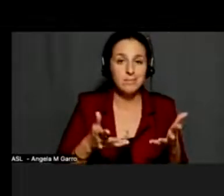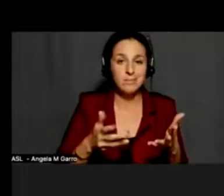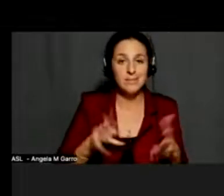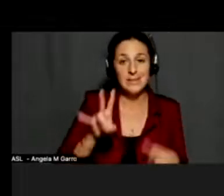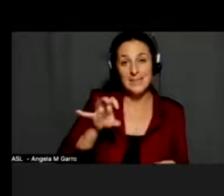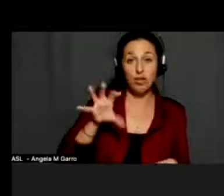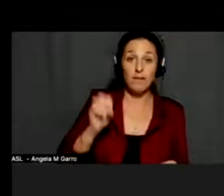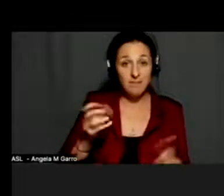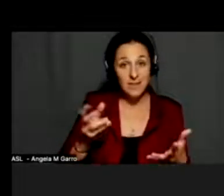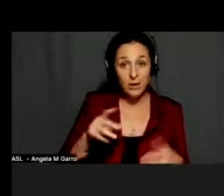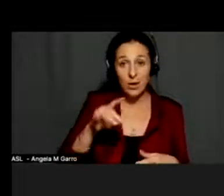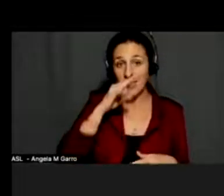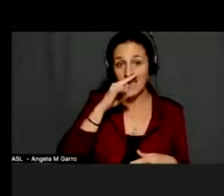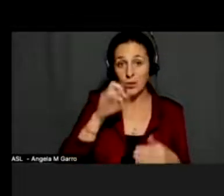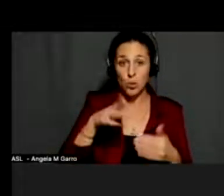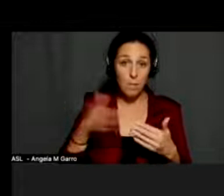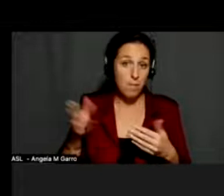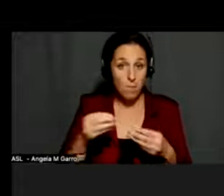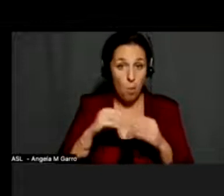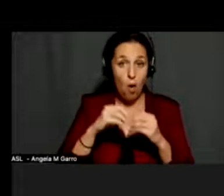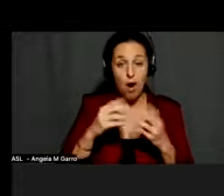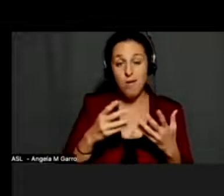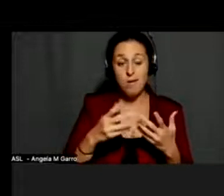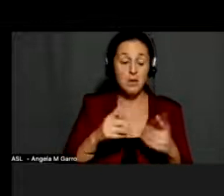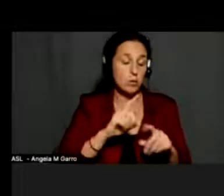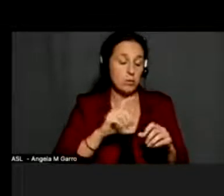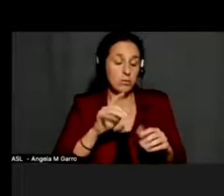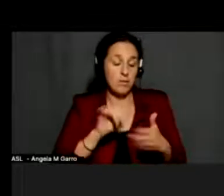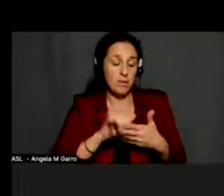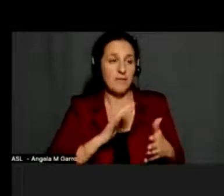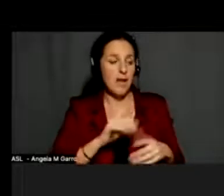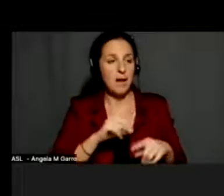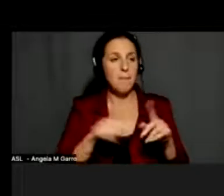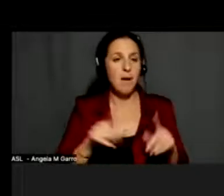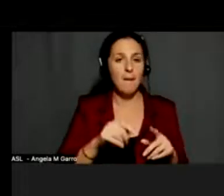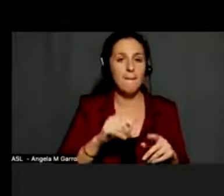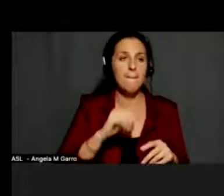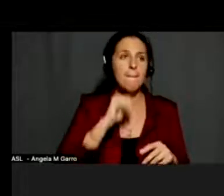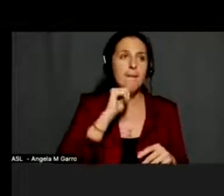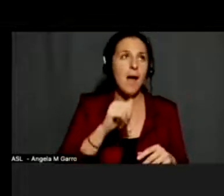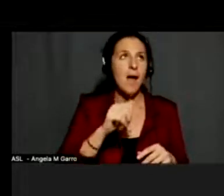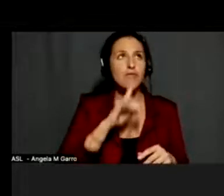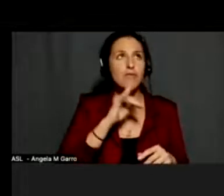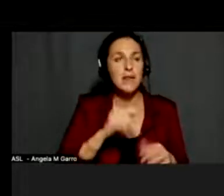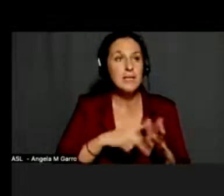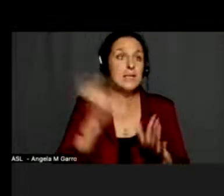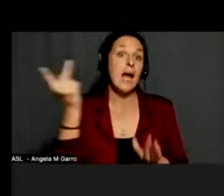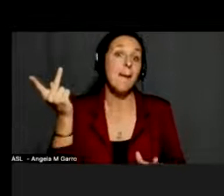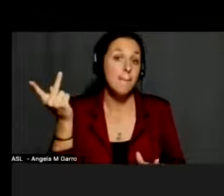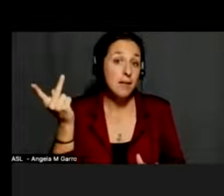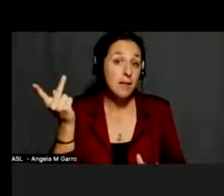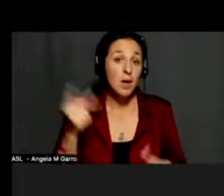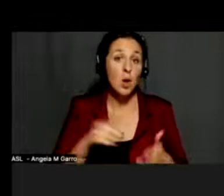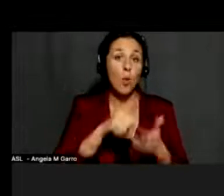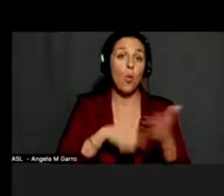750 kids or so, which is fine. But it's not, we're not necessarily doubling, what is the previous